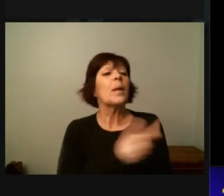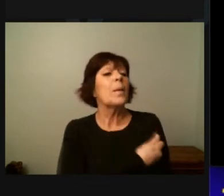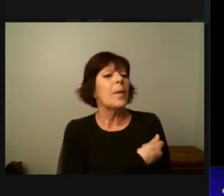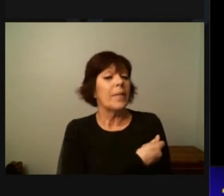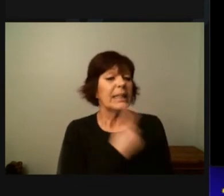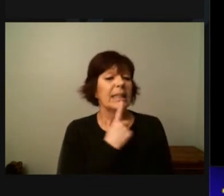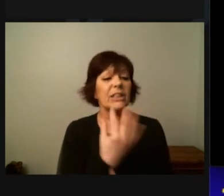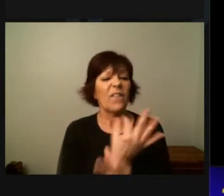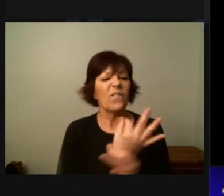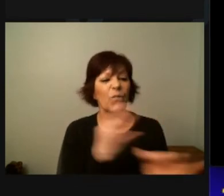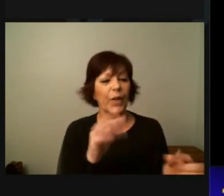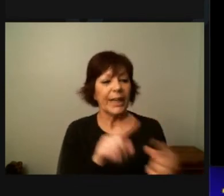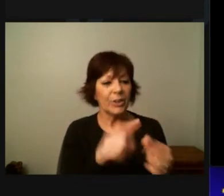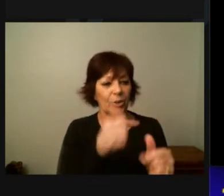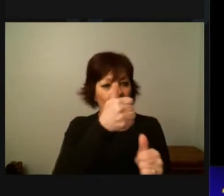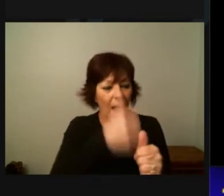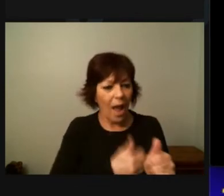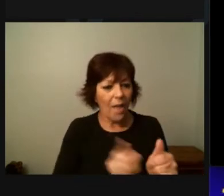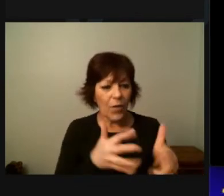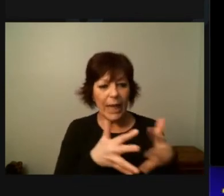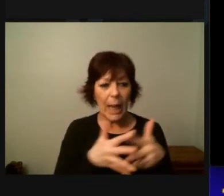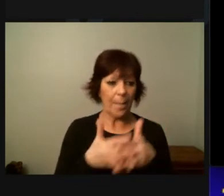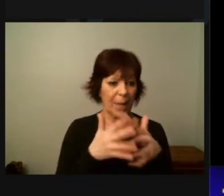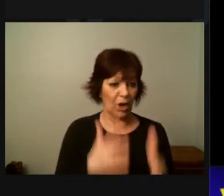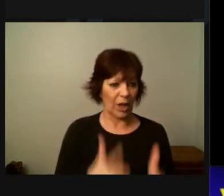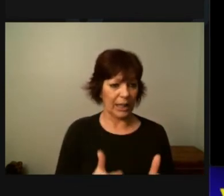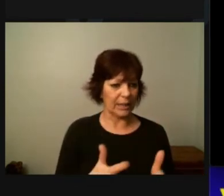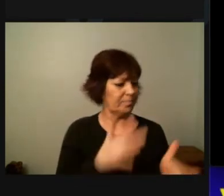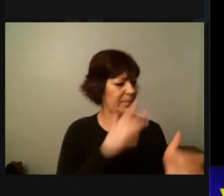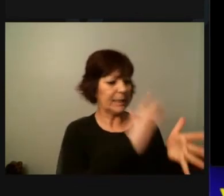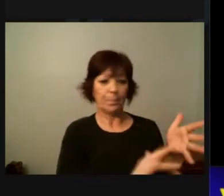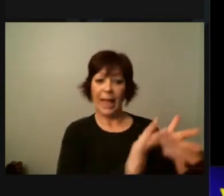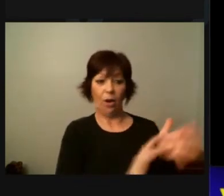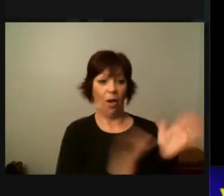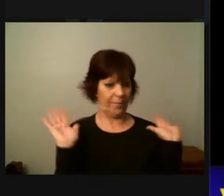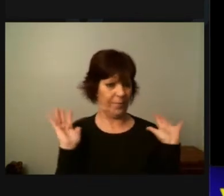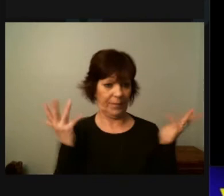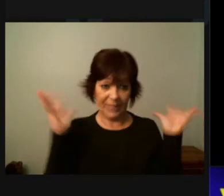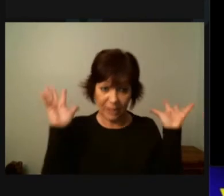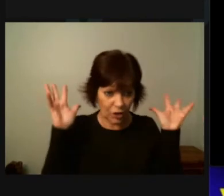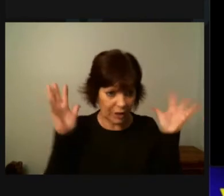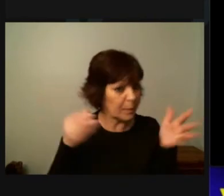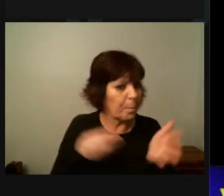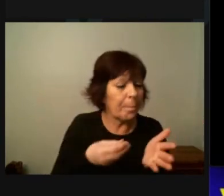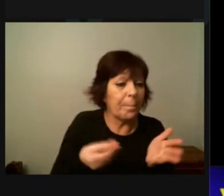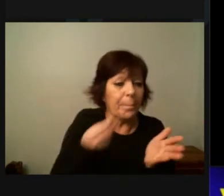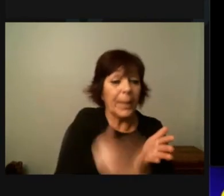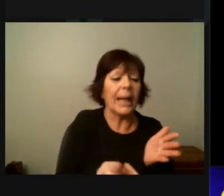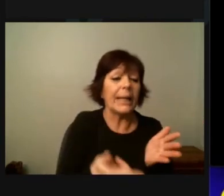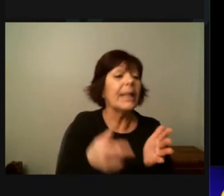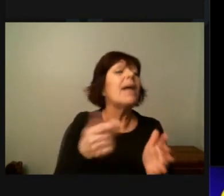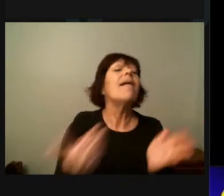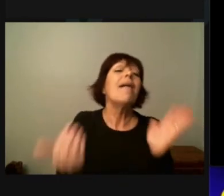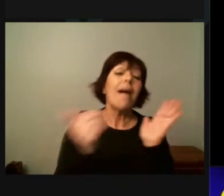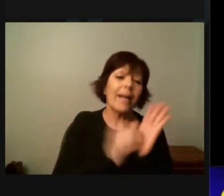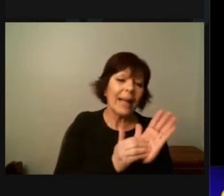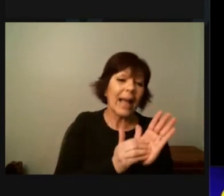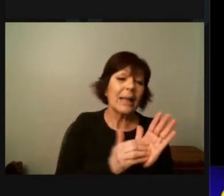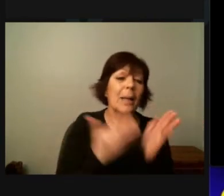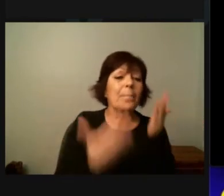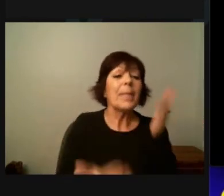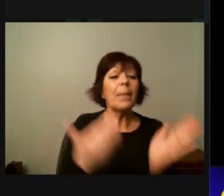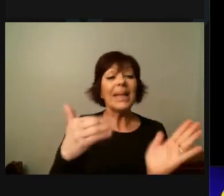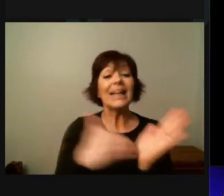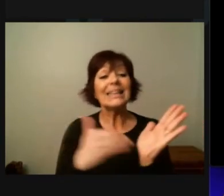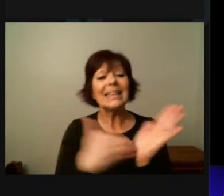to every American. We already paid for it. Again, a provider can charge an administration fee that